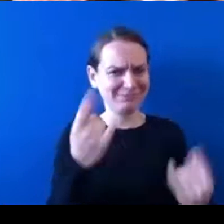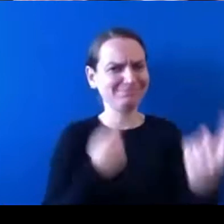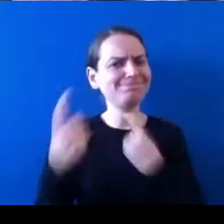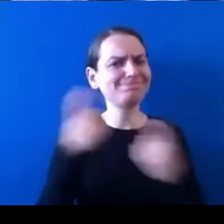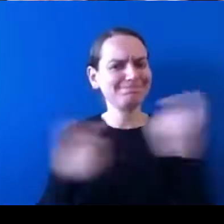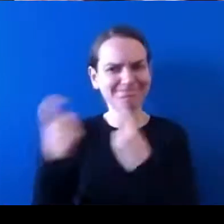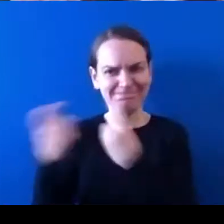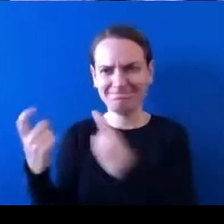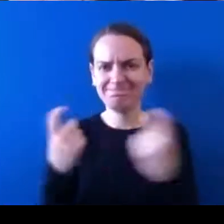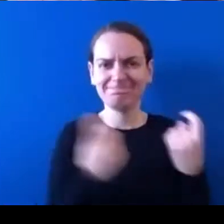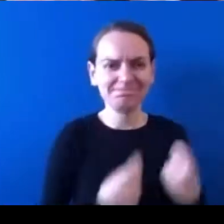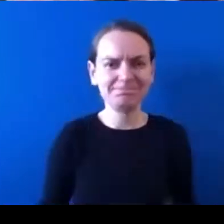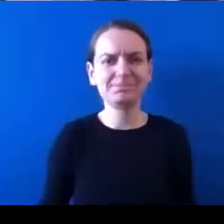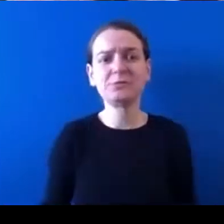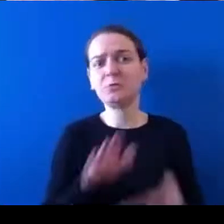College